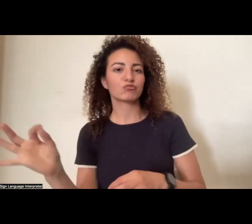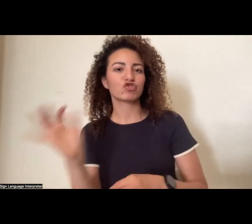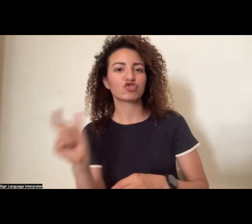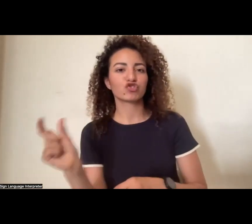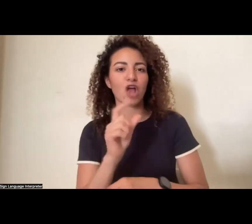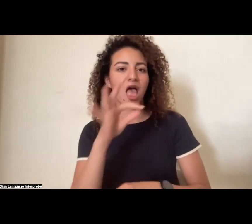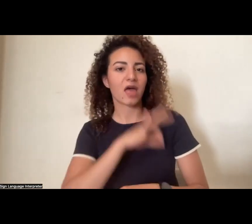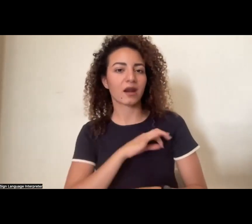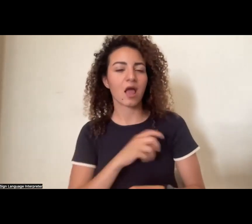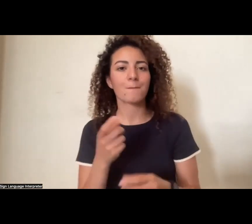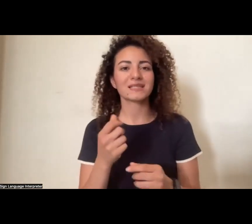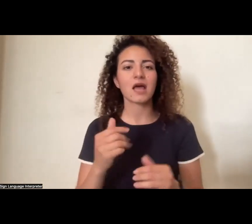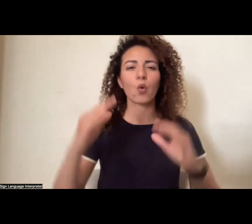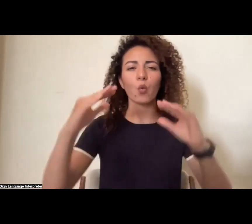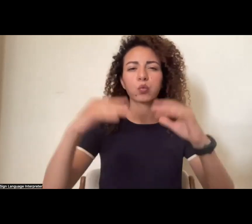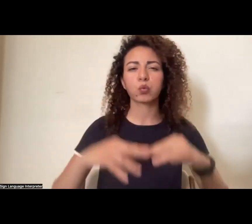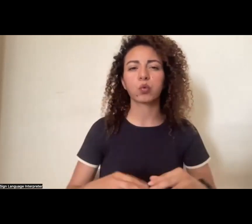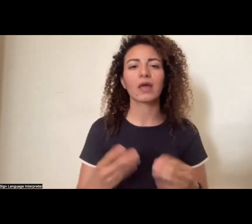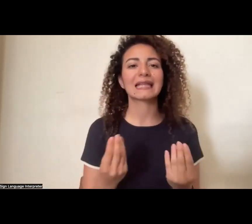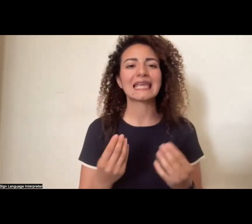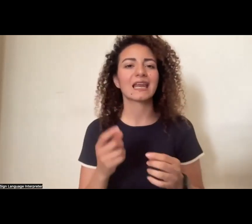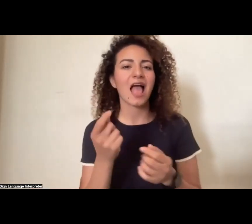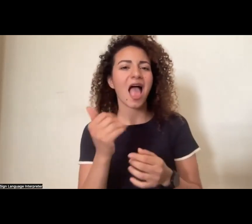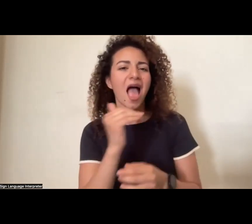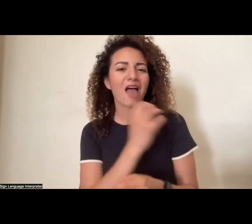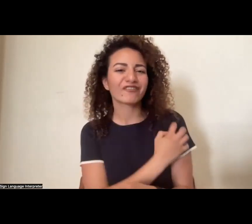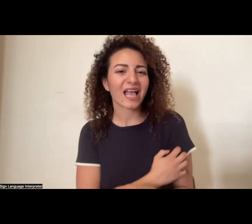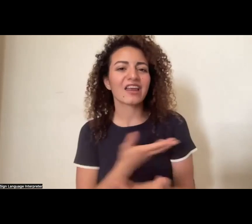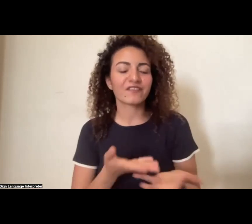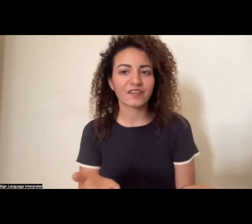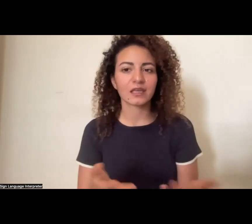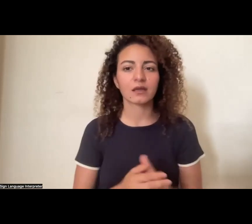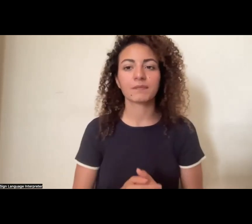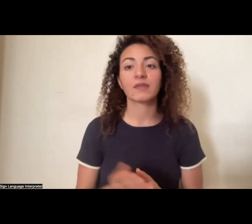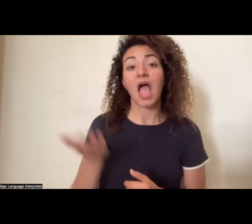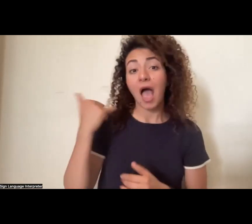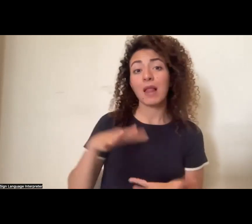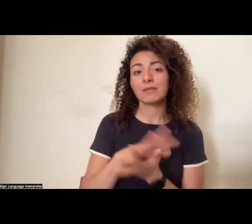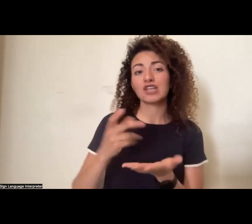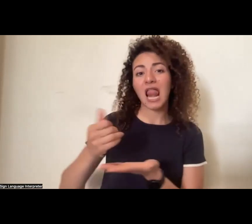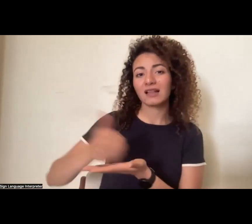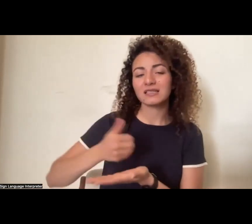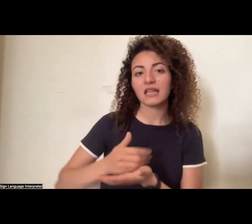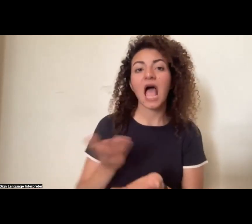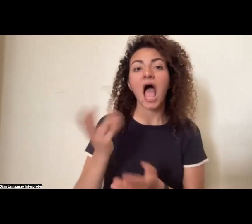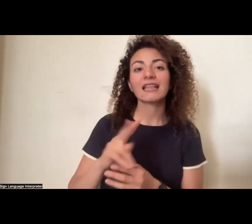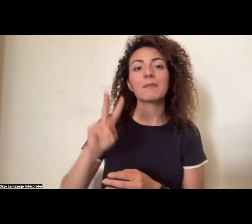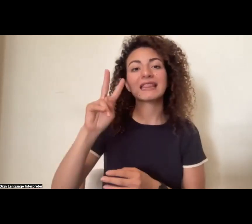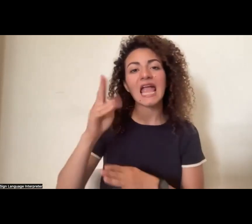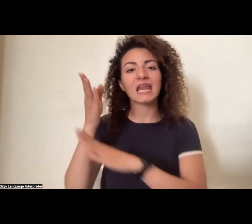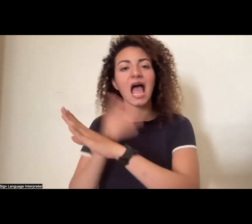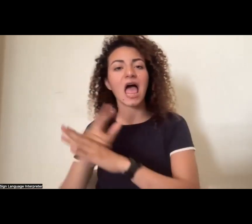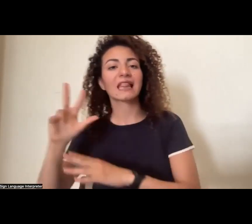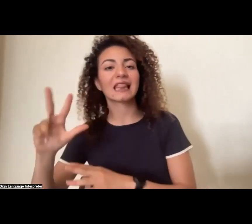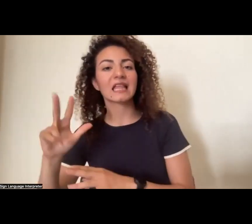than 3% of those in the two richest quintiles. Before the crisis, over 2/3 of people with disabilities in the country,